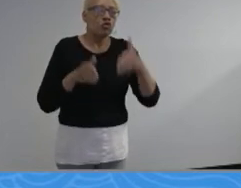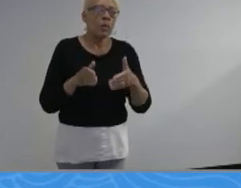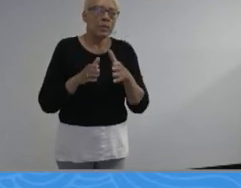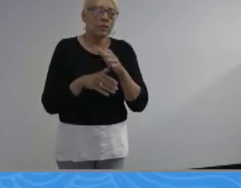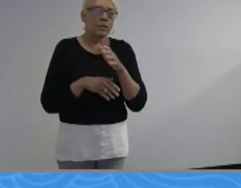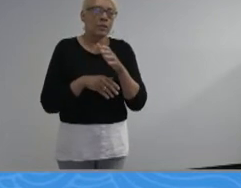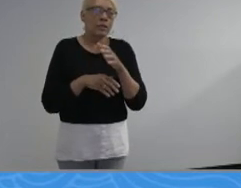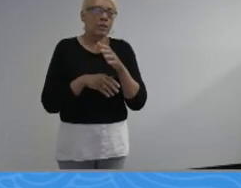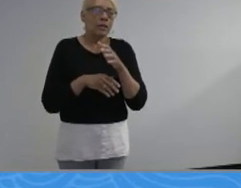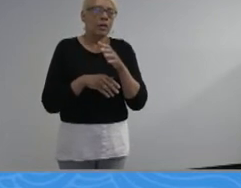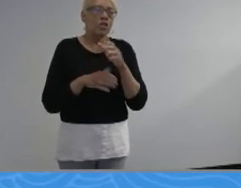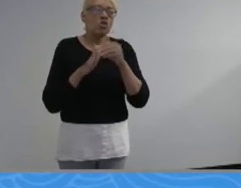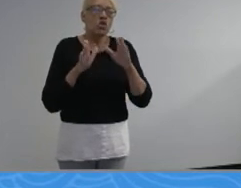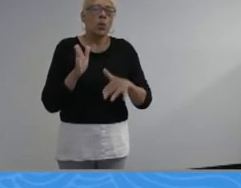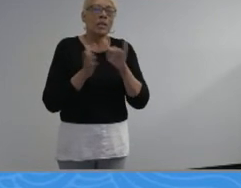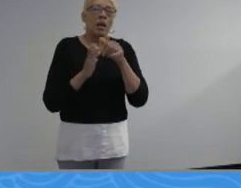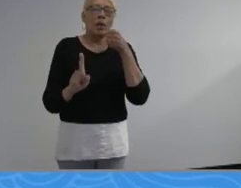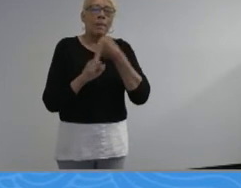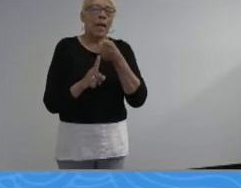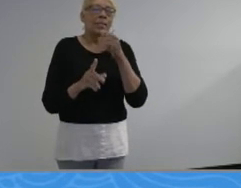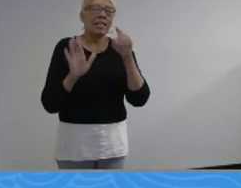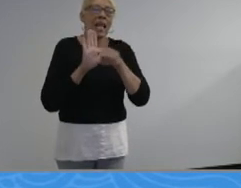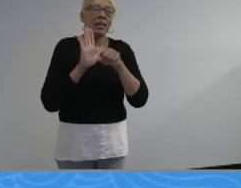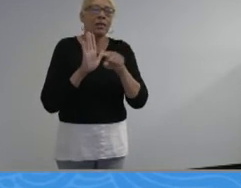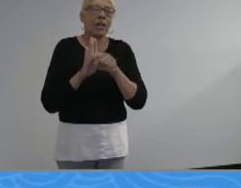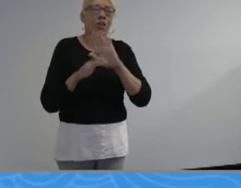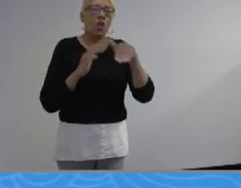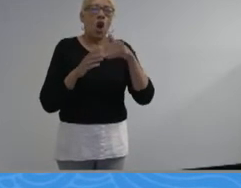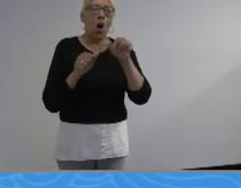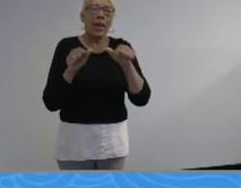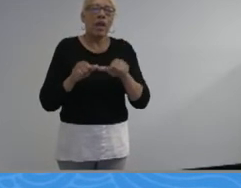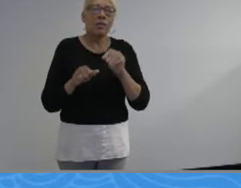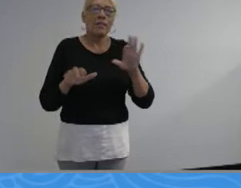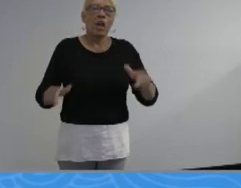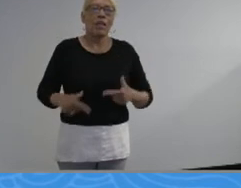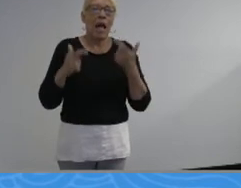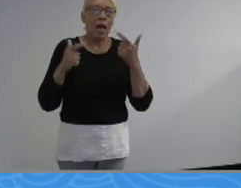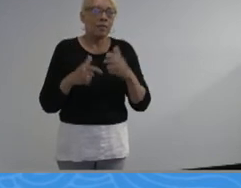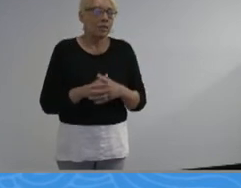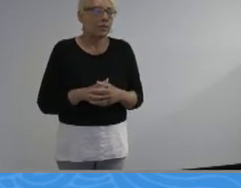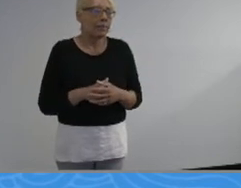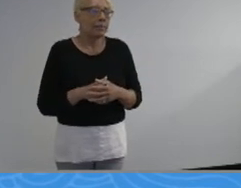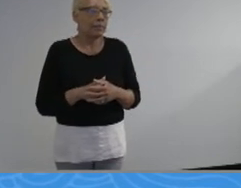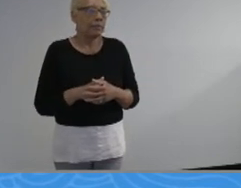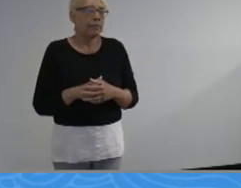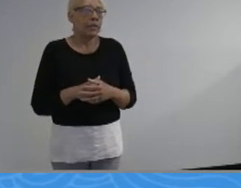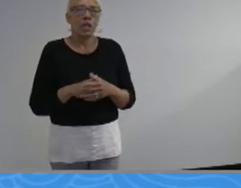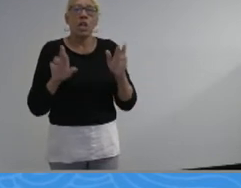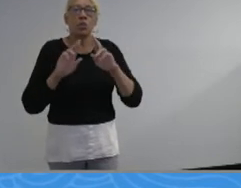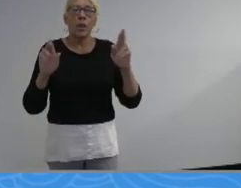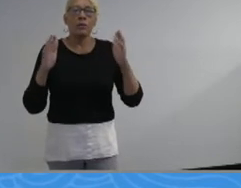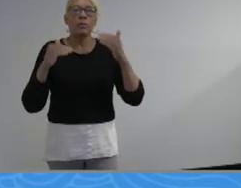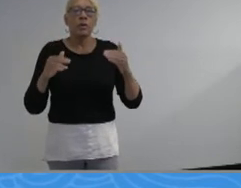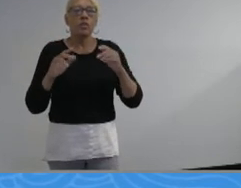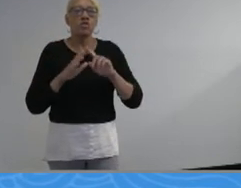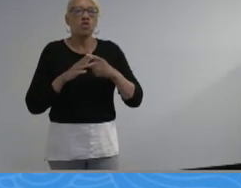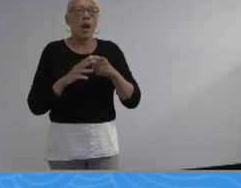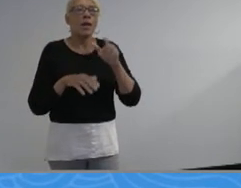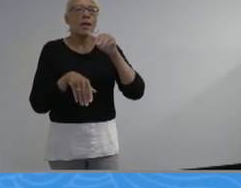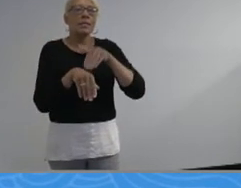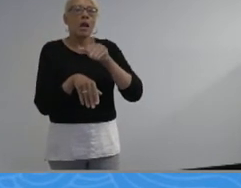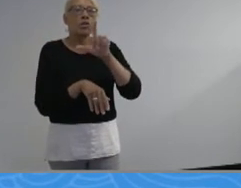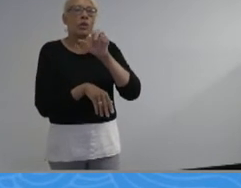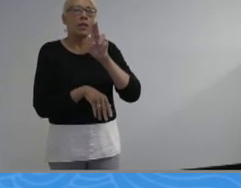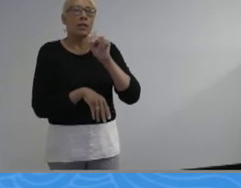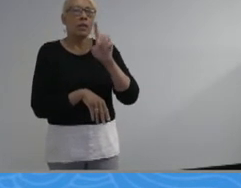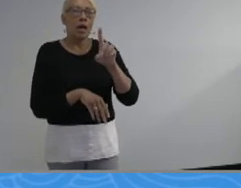in all areas of their lives. Back to you, Dr. Howard. All right, let's get into it. So, Dr. Lund, let's talk about